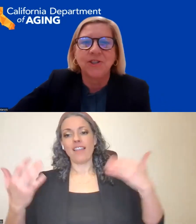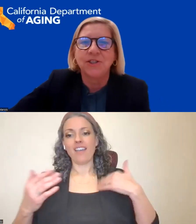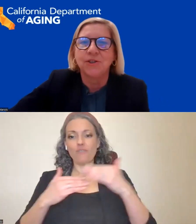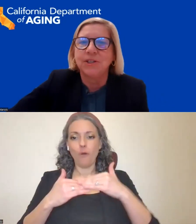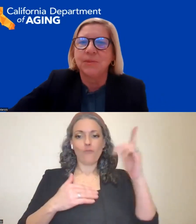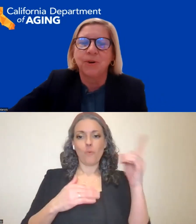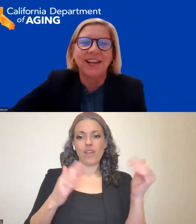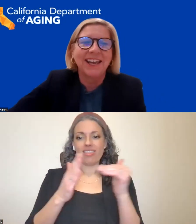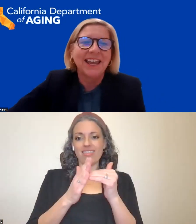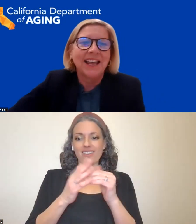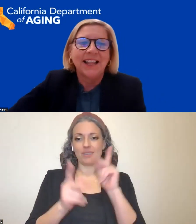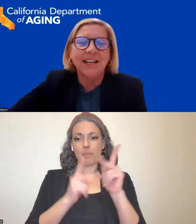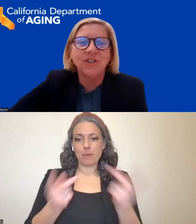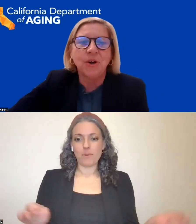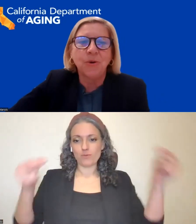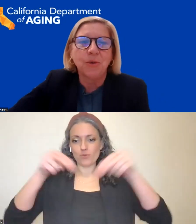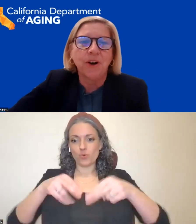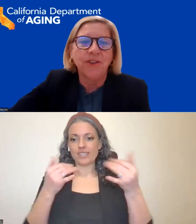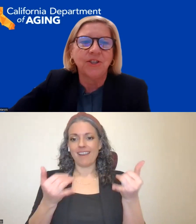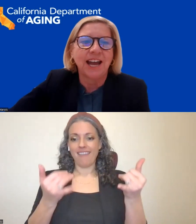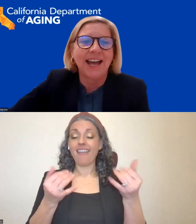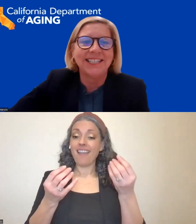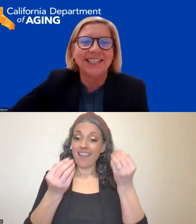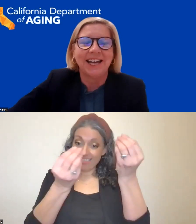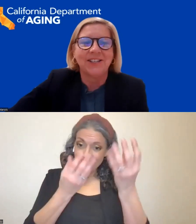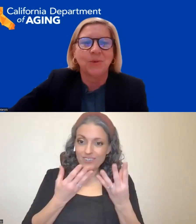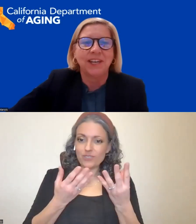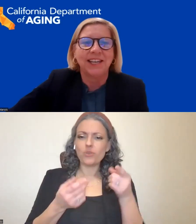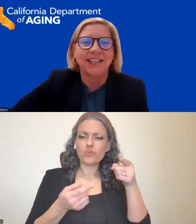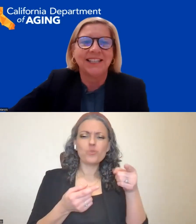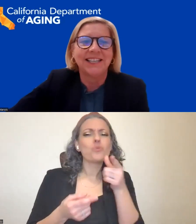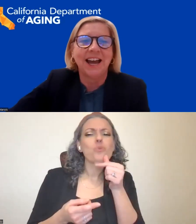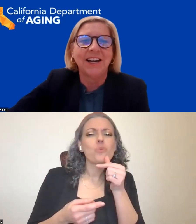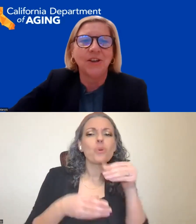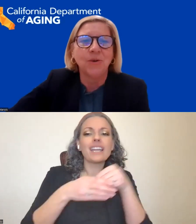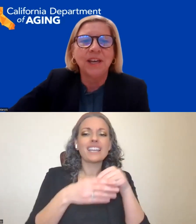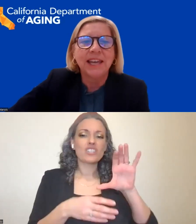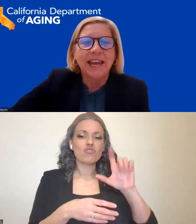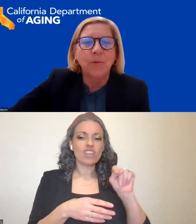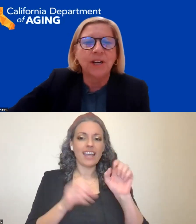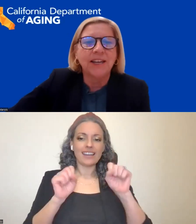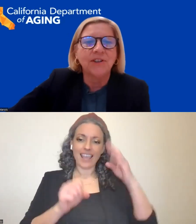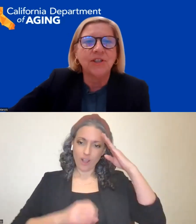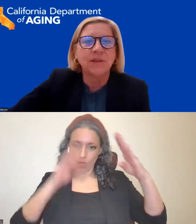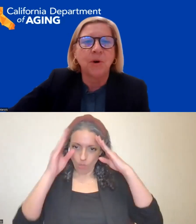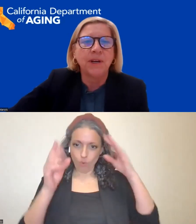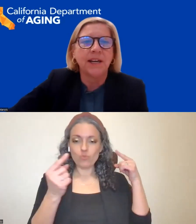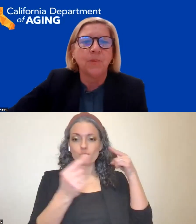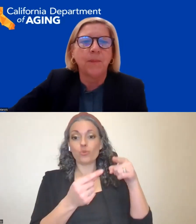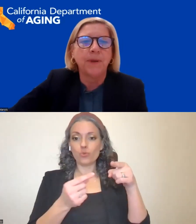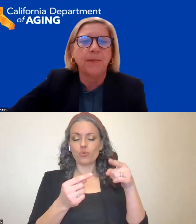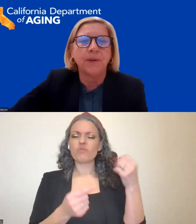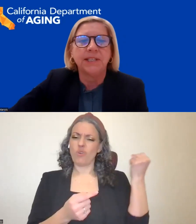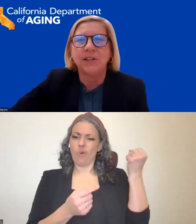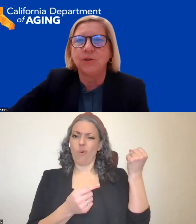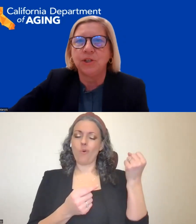people registered this morning. Let us know who you are in the chat so we can say hi to you, and we're going to give it just a moment here